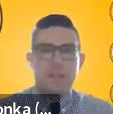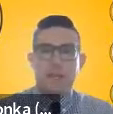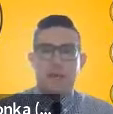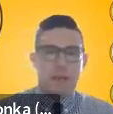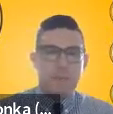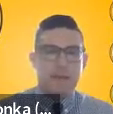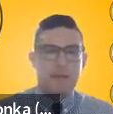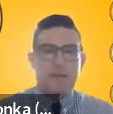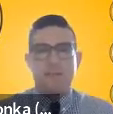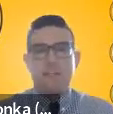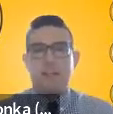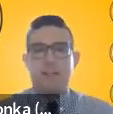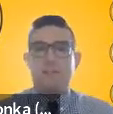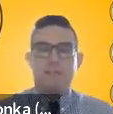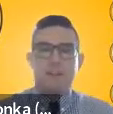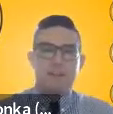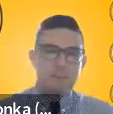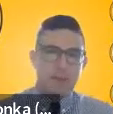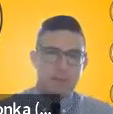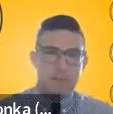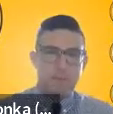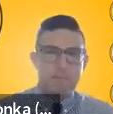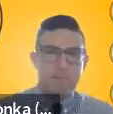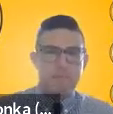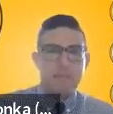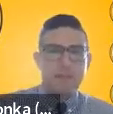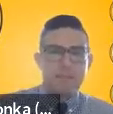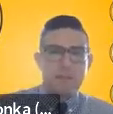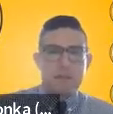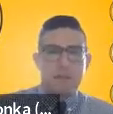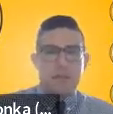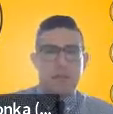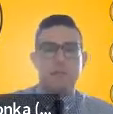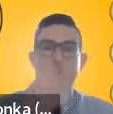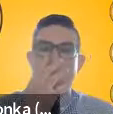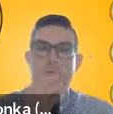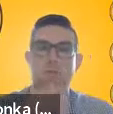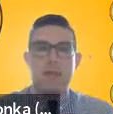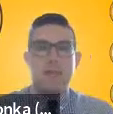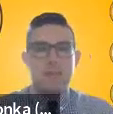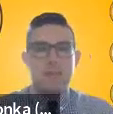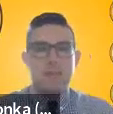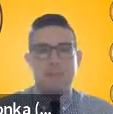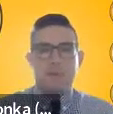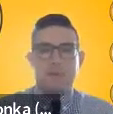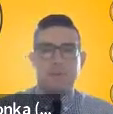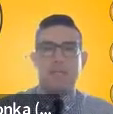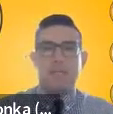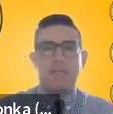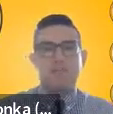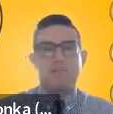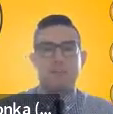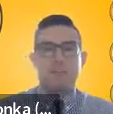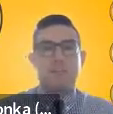glasses. My background is a yellow CFILC background. So for my primary responsibility in this position is to be